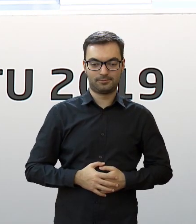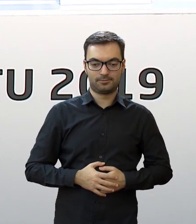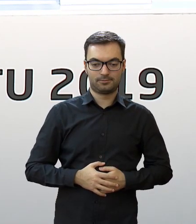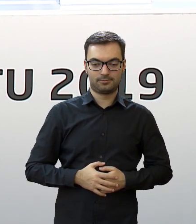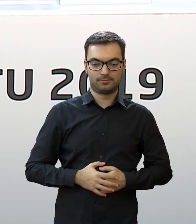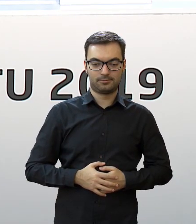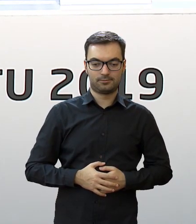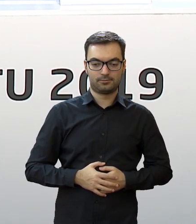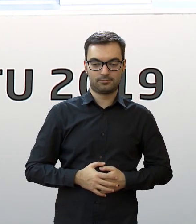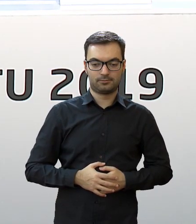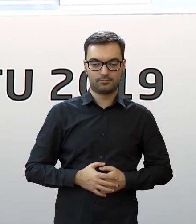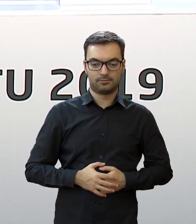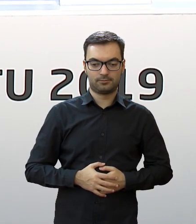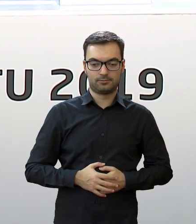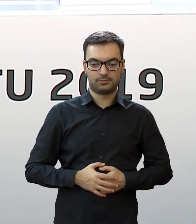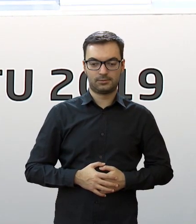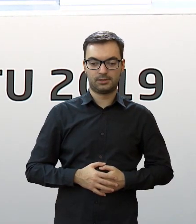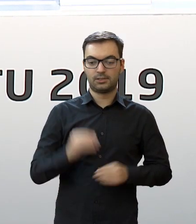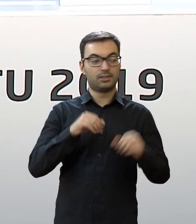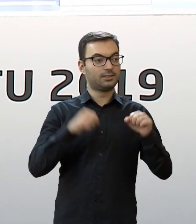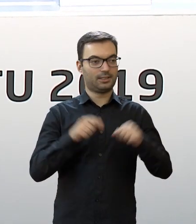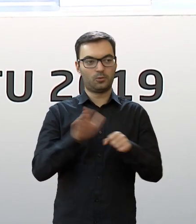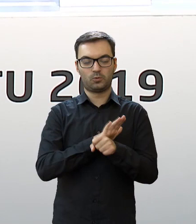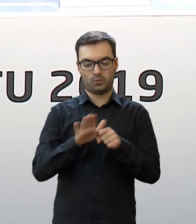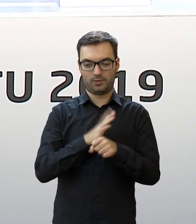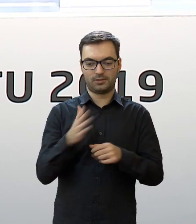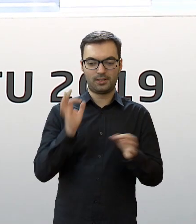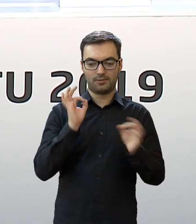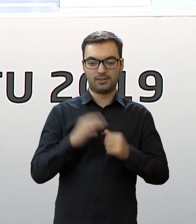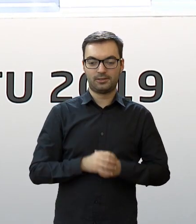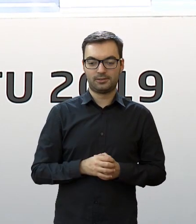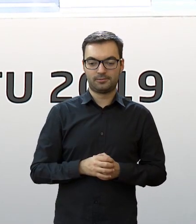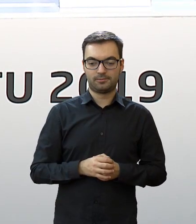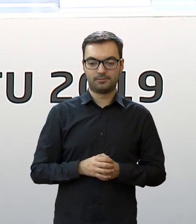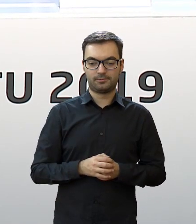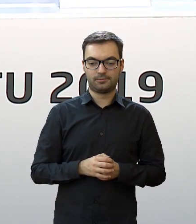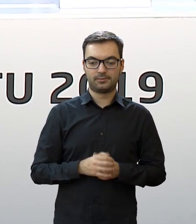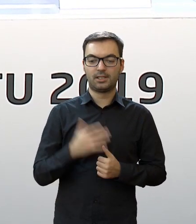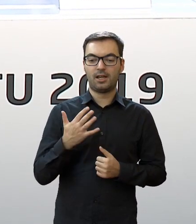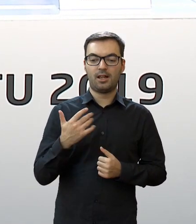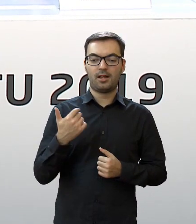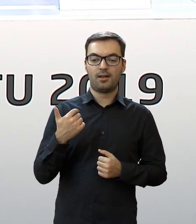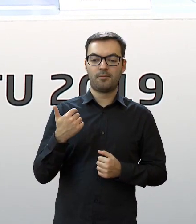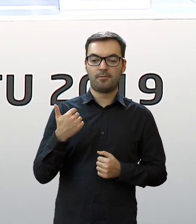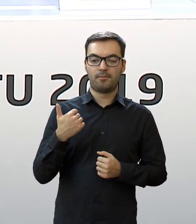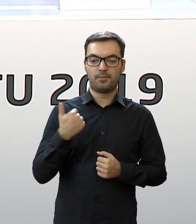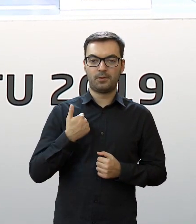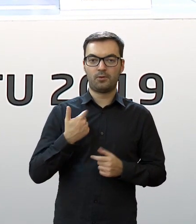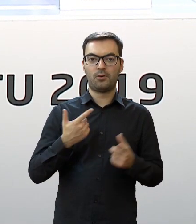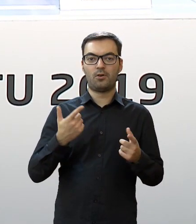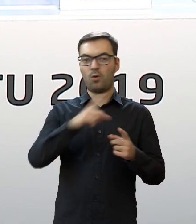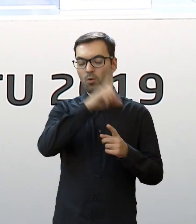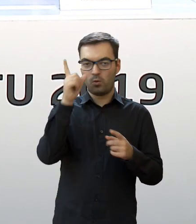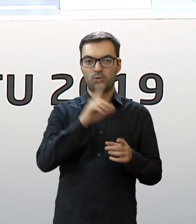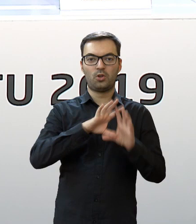I would like to complete the information concerning those involved in the election.